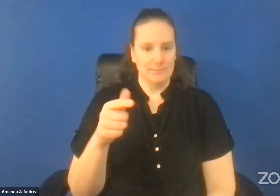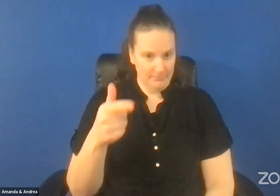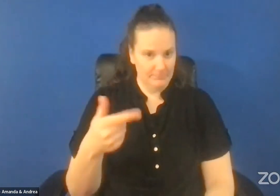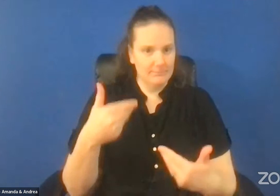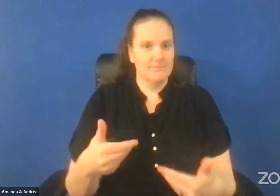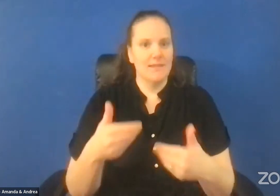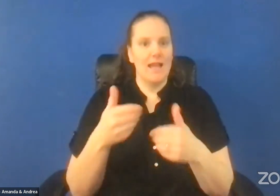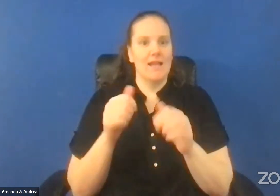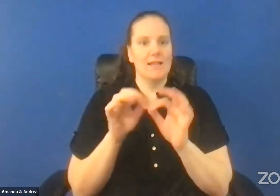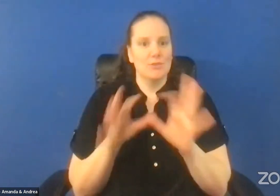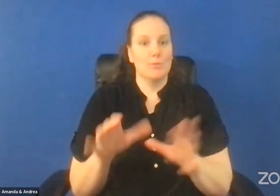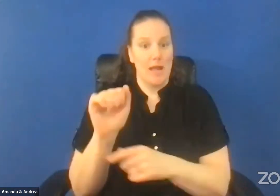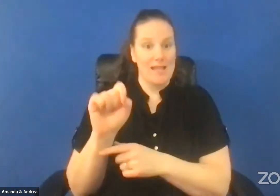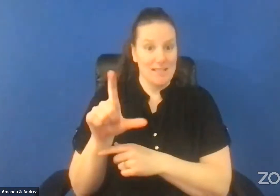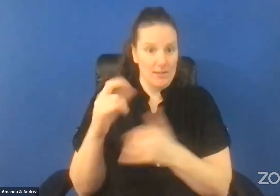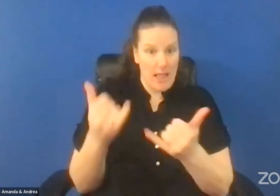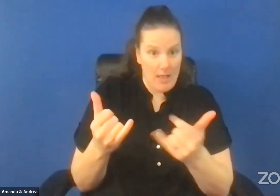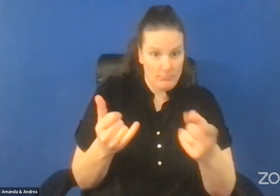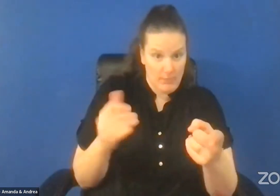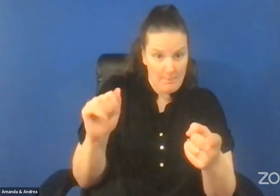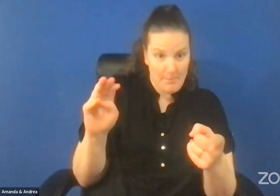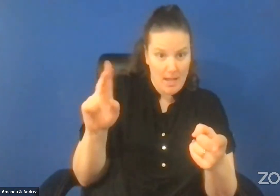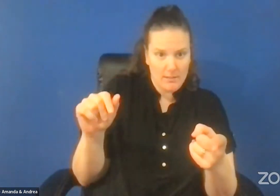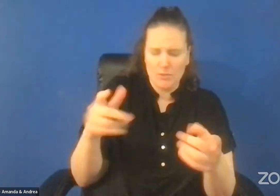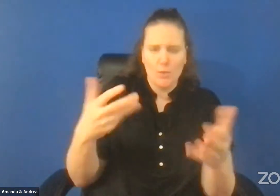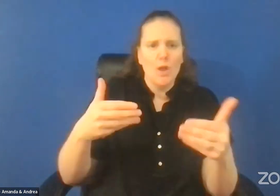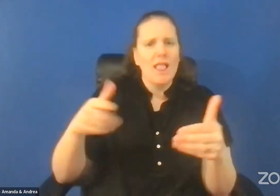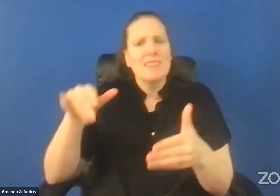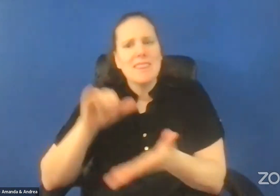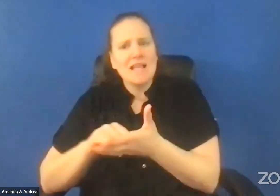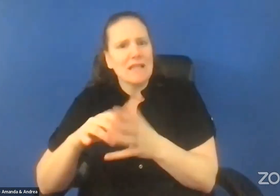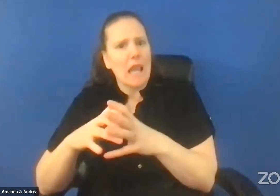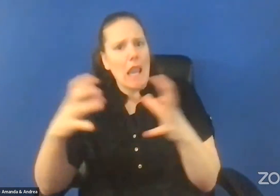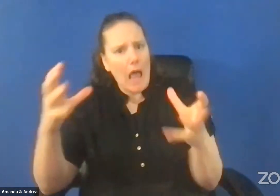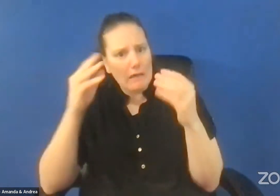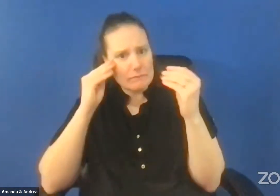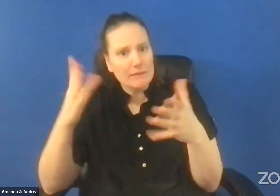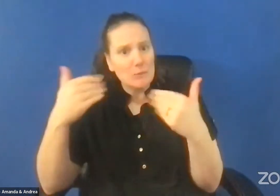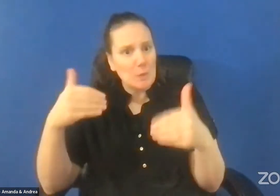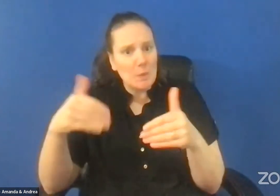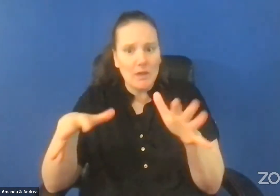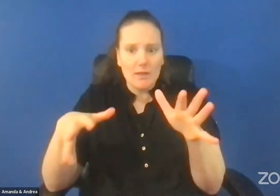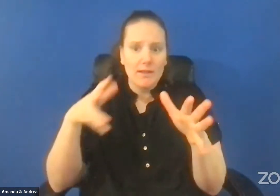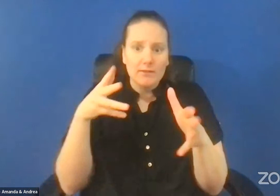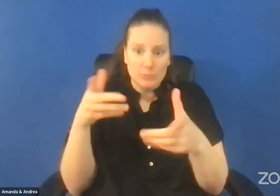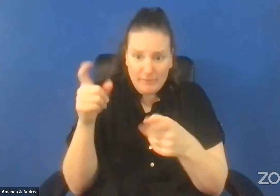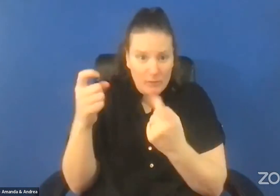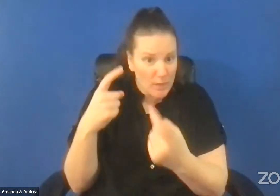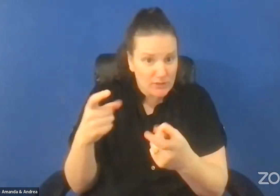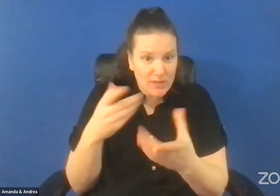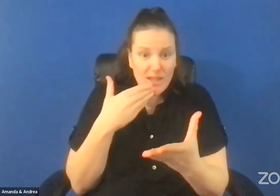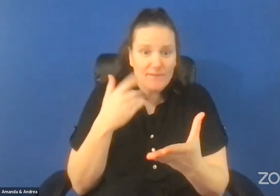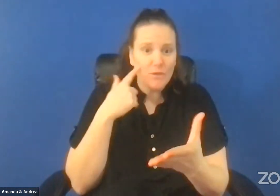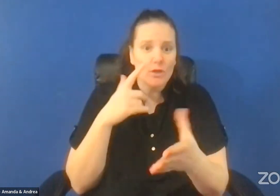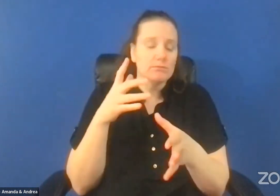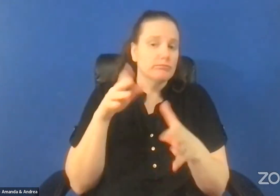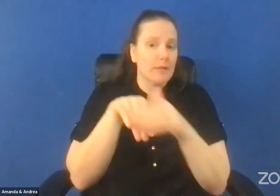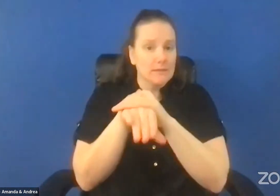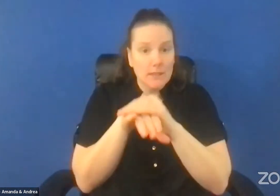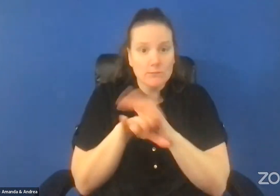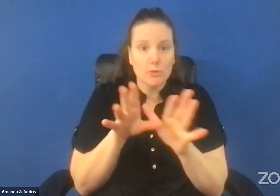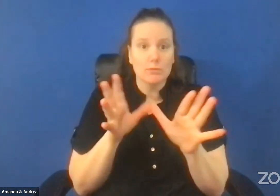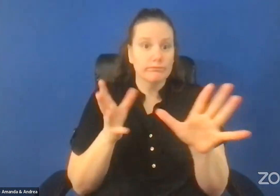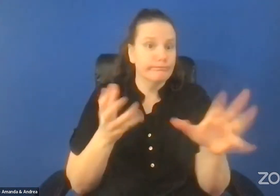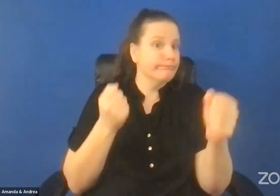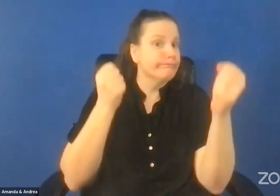ASL for now. And Danny, did you have any questions? That was a lot of information, and thank you for bringing it to us in such an accessible and